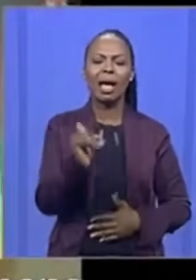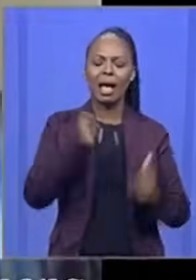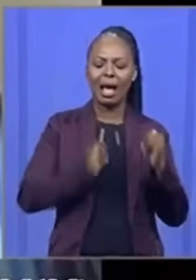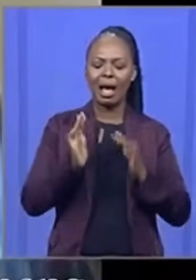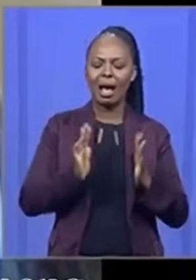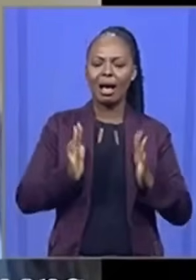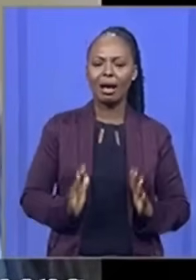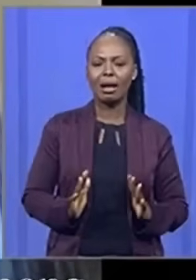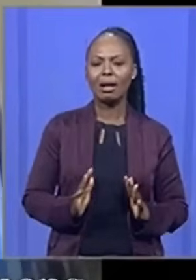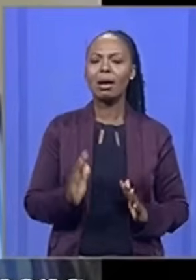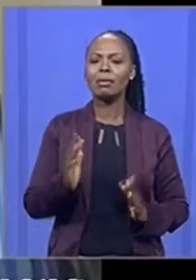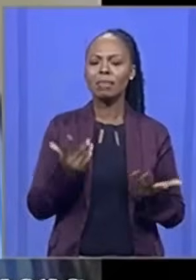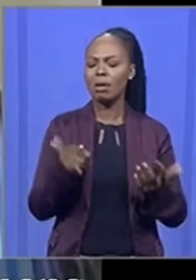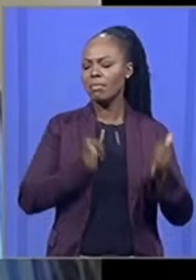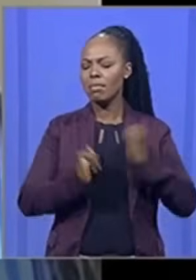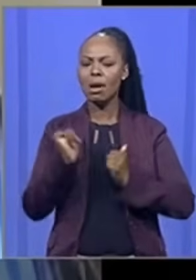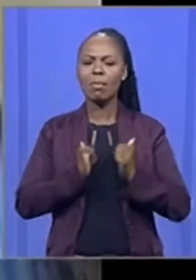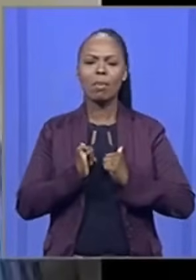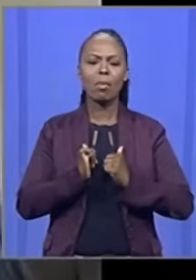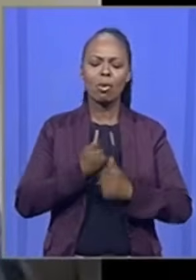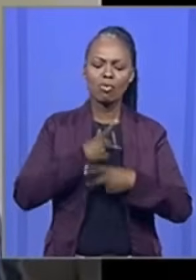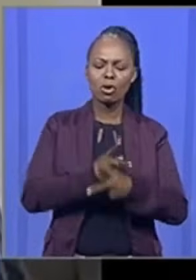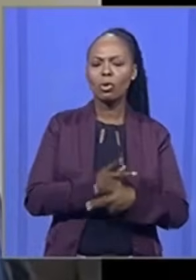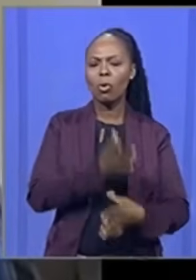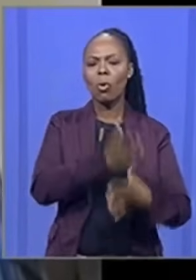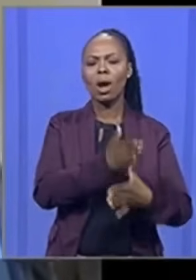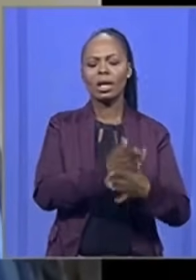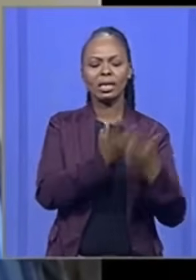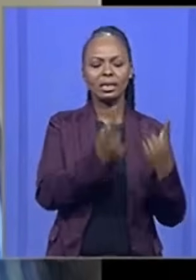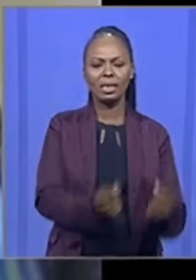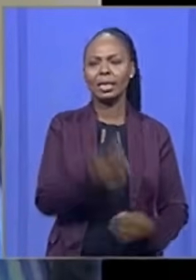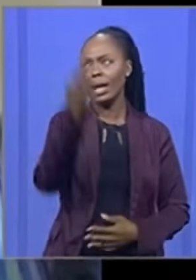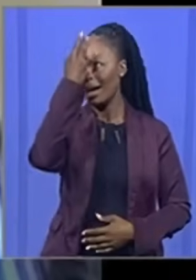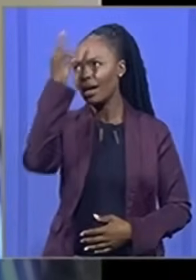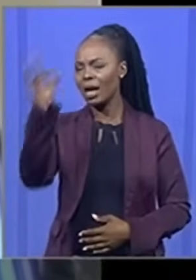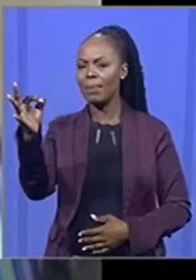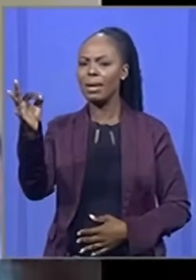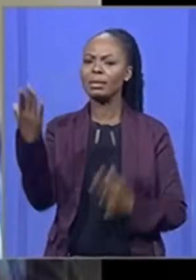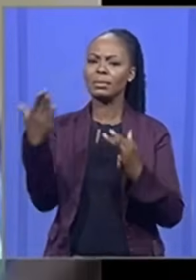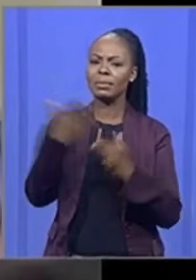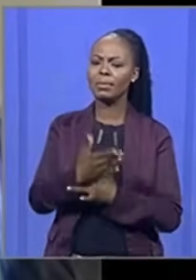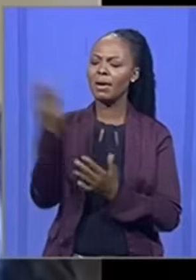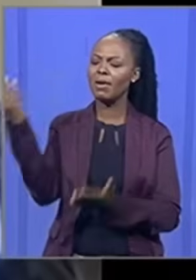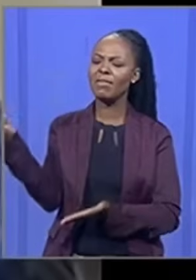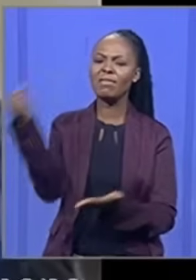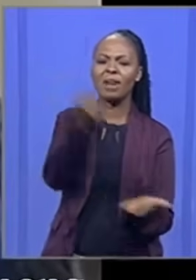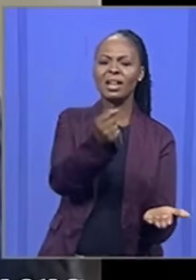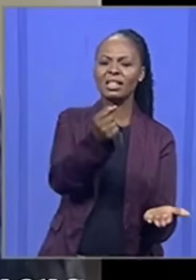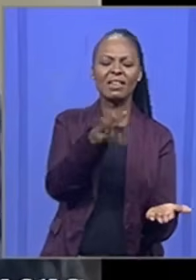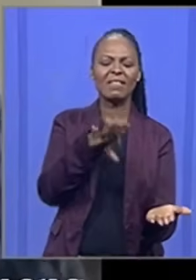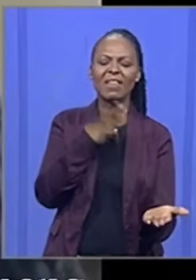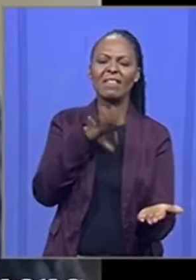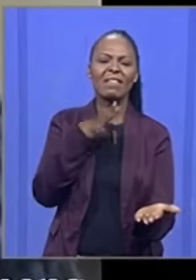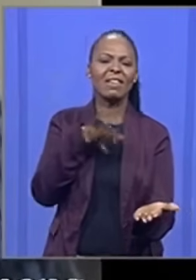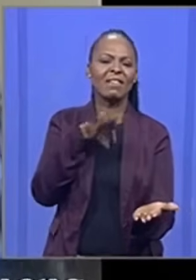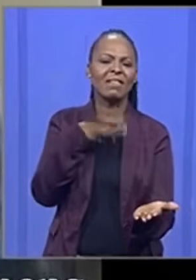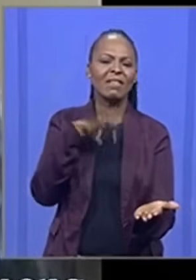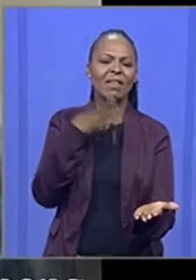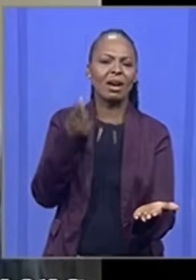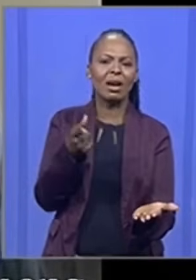to produce work, and he did. Then the government came in with the funding. So there was, you